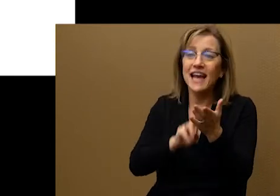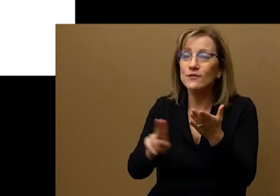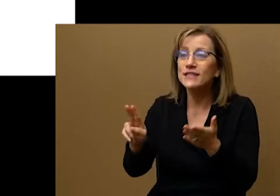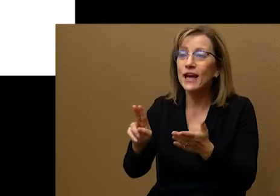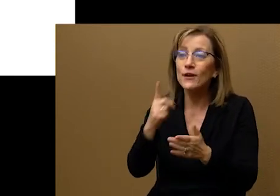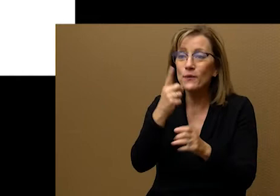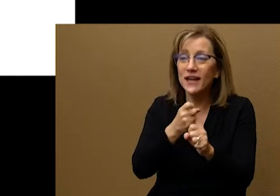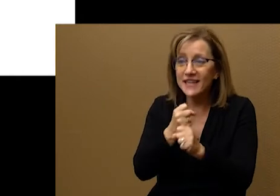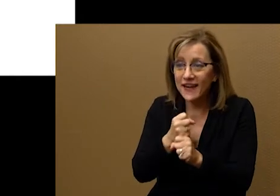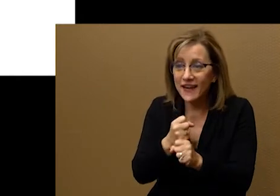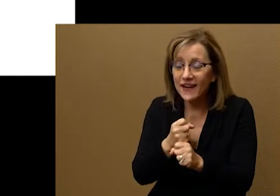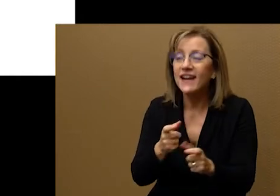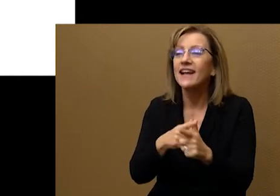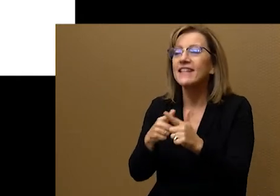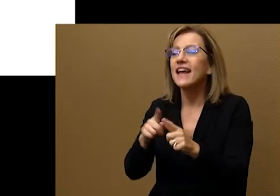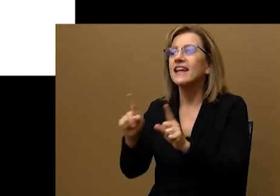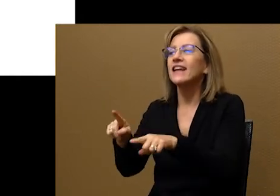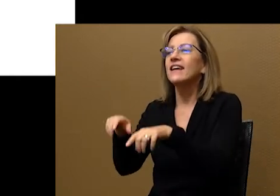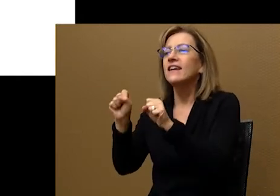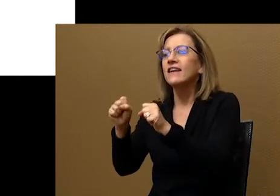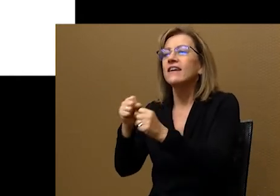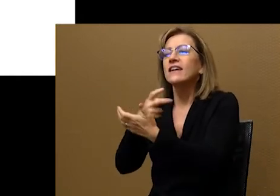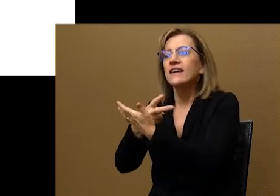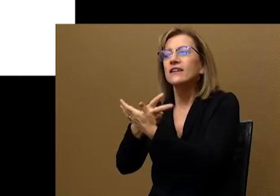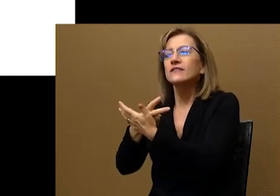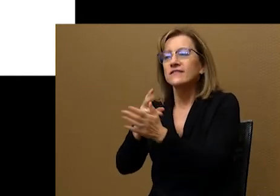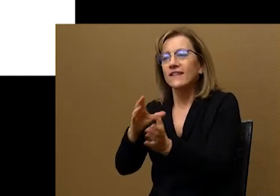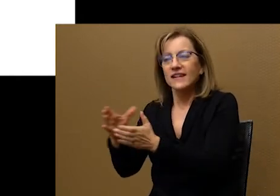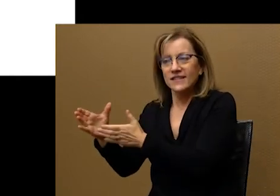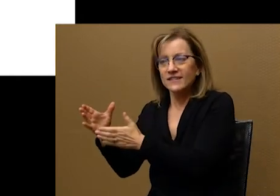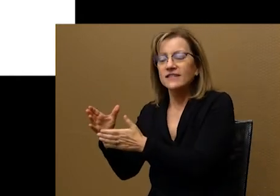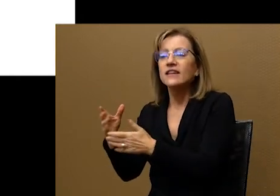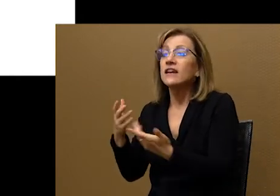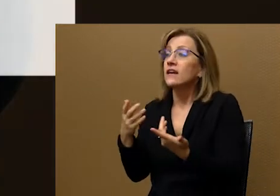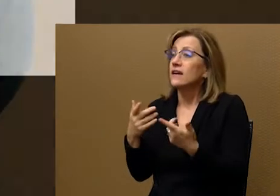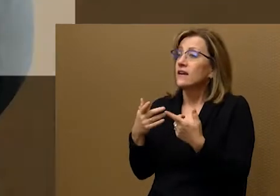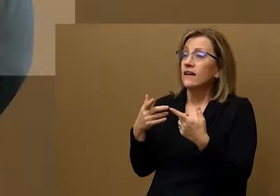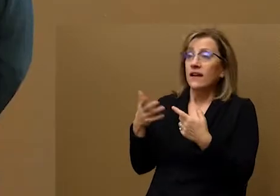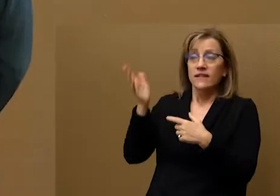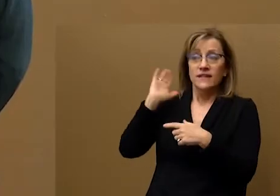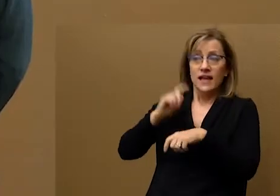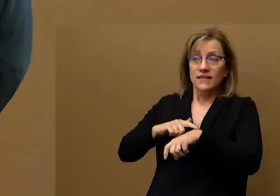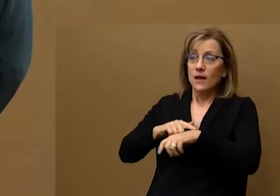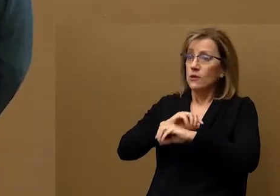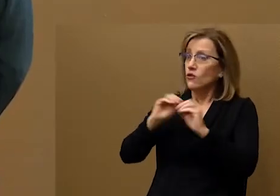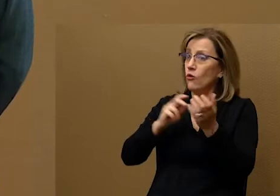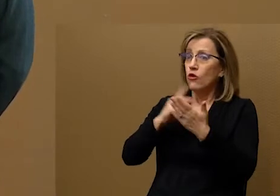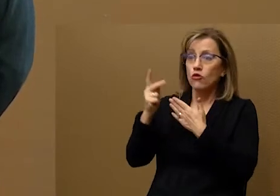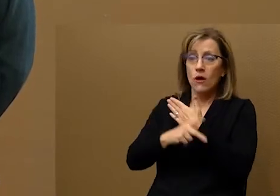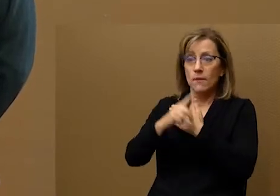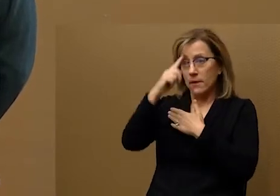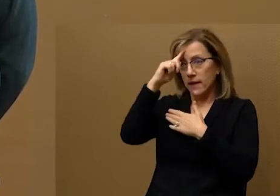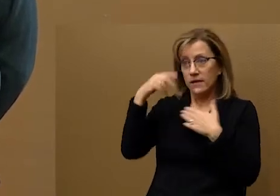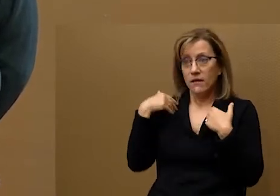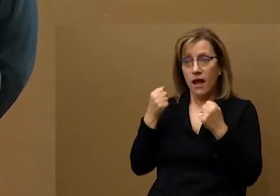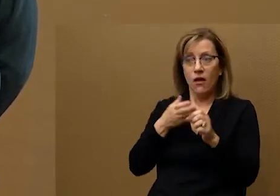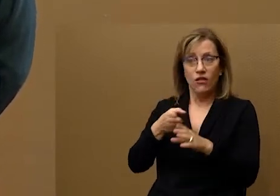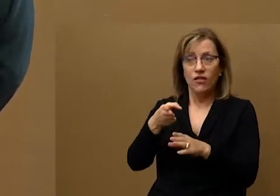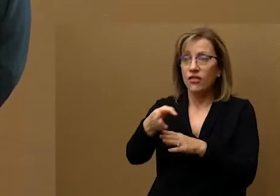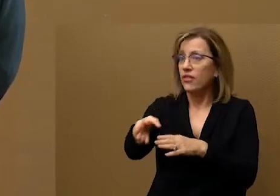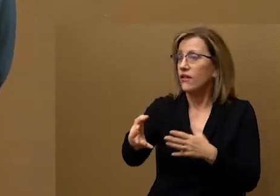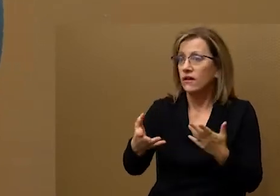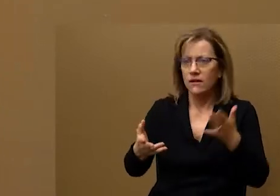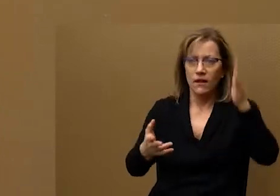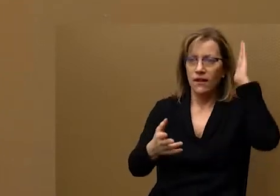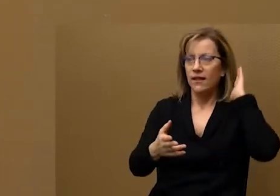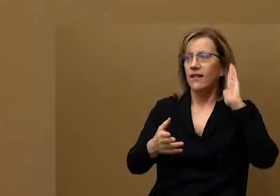there as a secretary. And then I went to graduate school there for my master's. At the time, there was no mental health program, mental health counseling program.